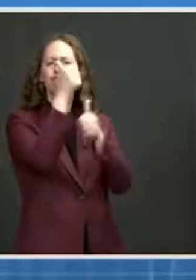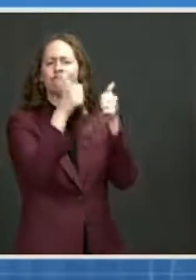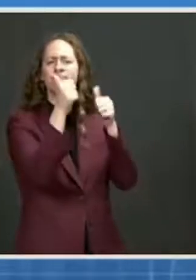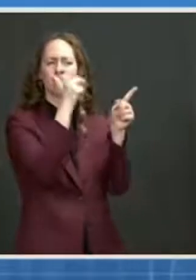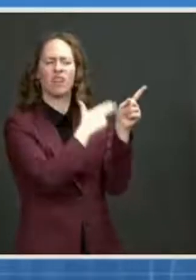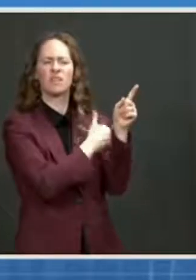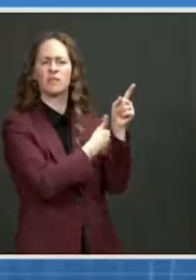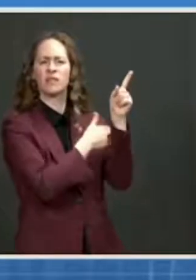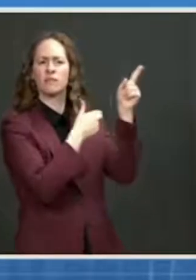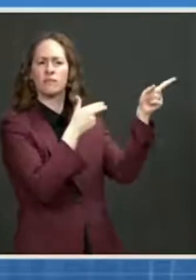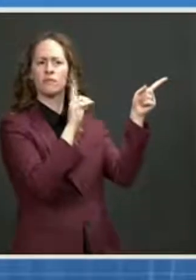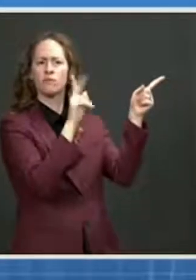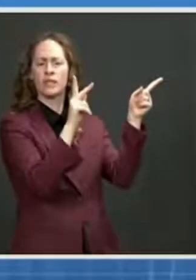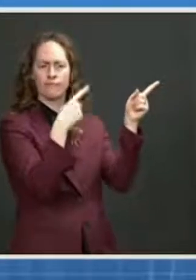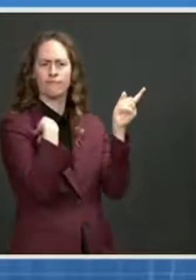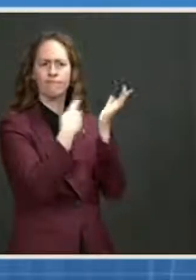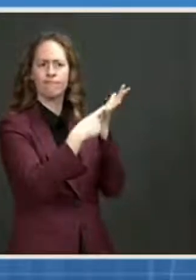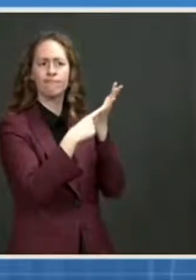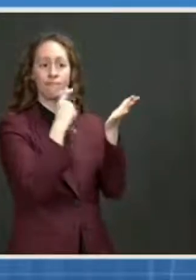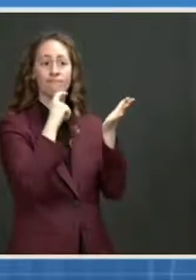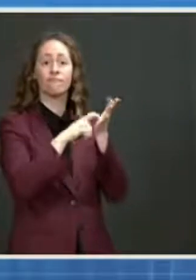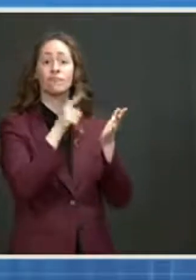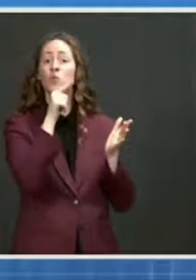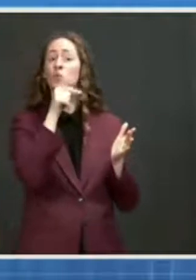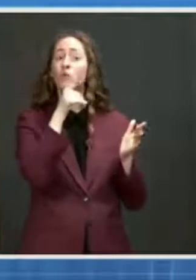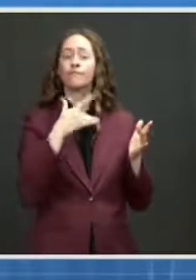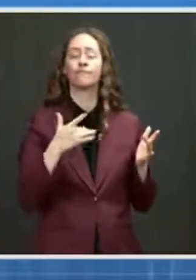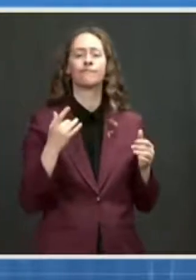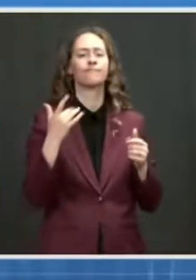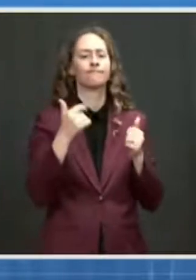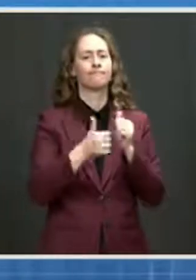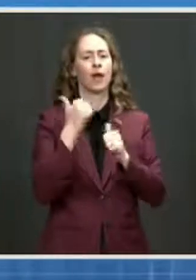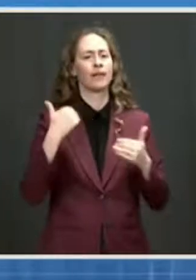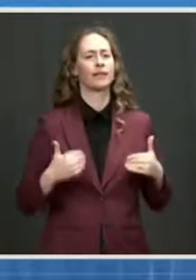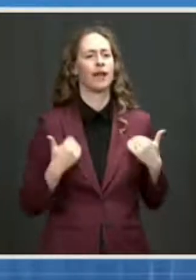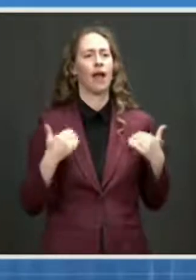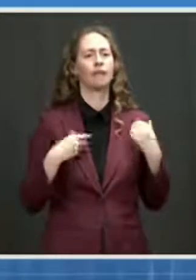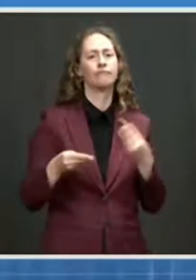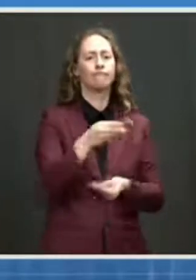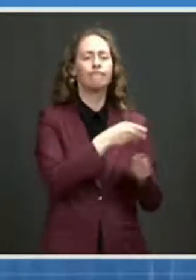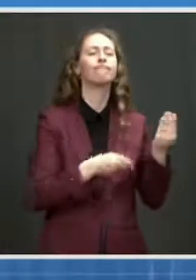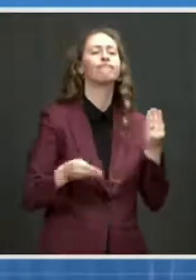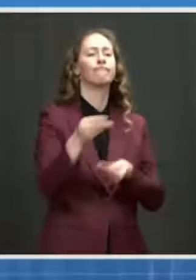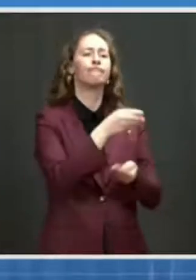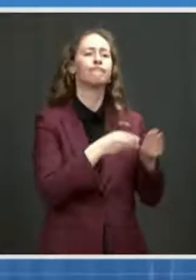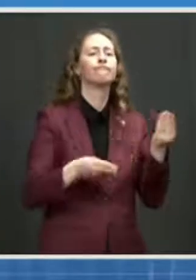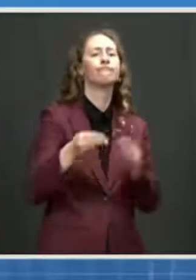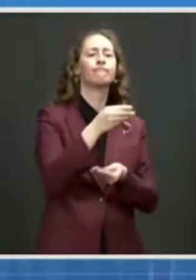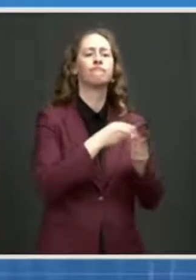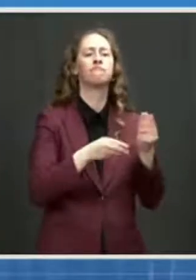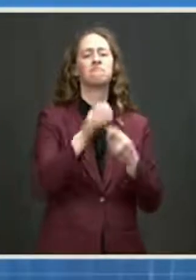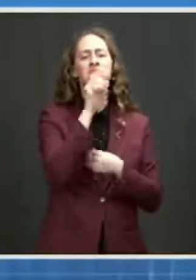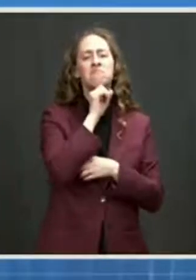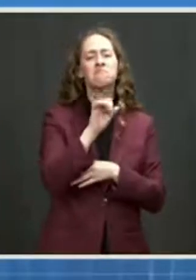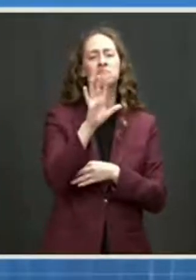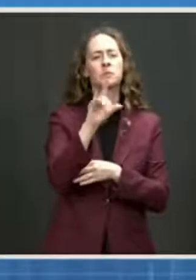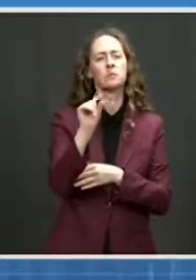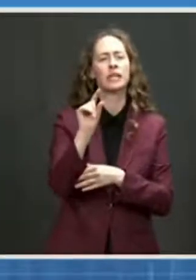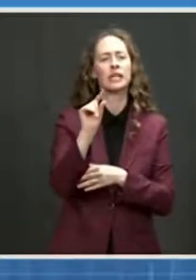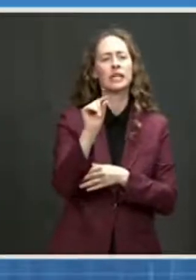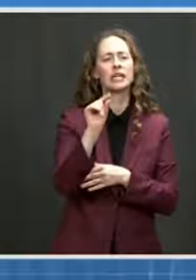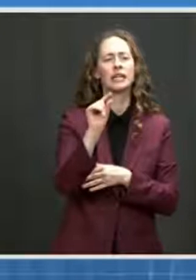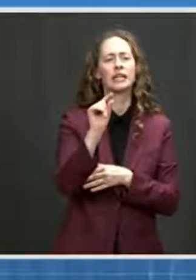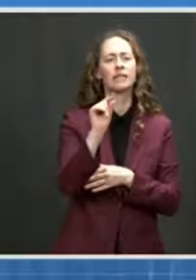younger group of 12 to 20-year-olds, namely that group that we're concerned about here,